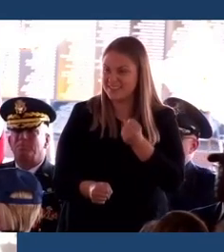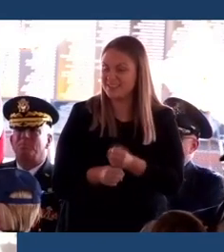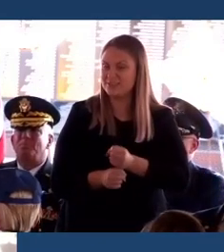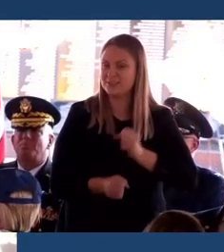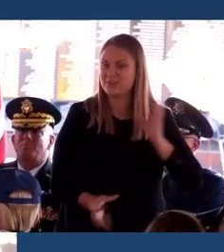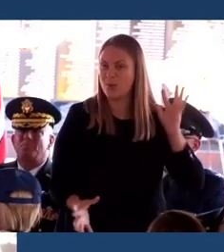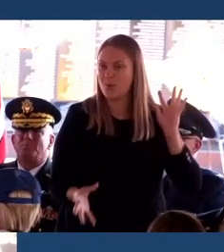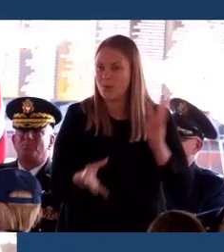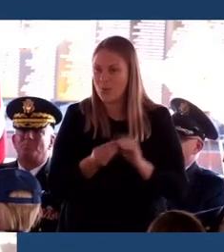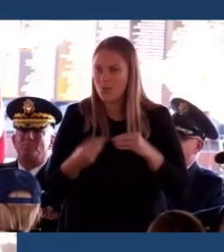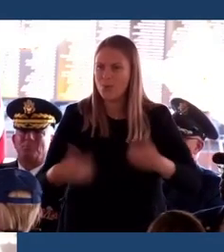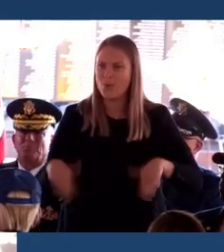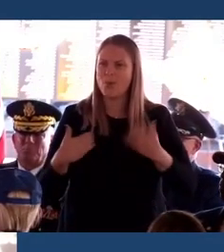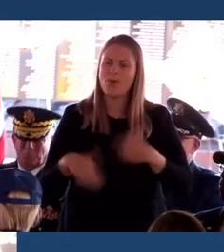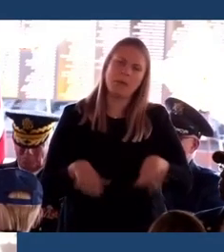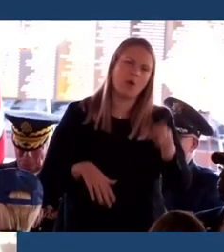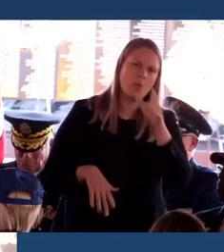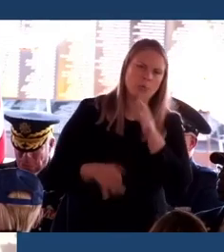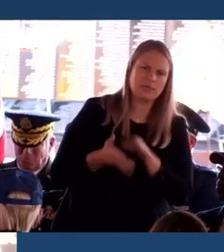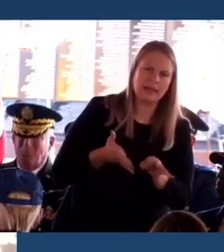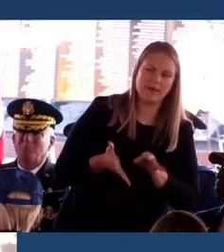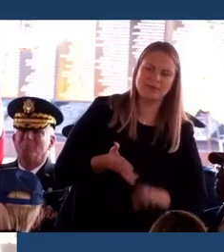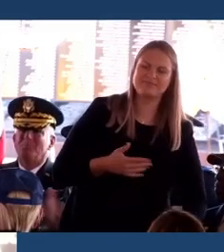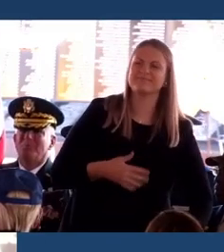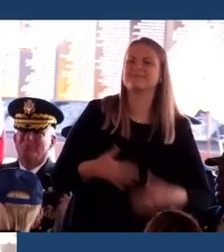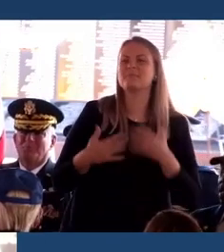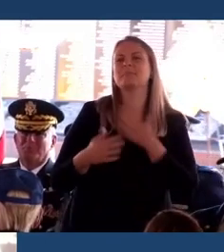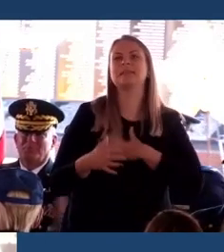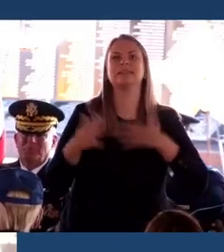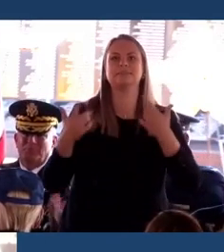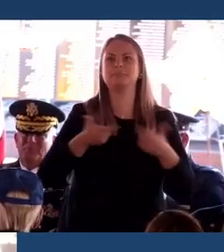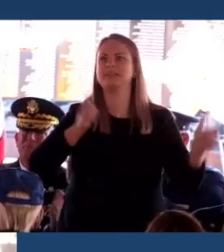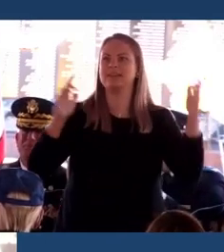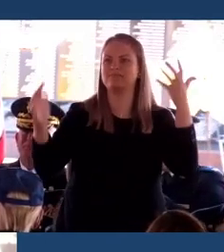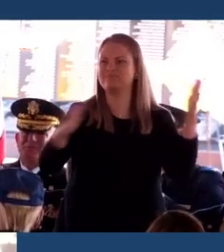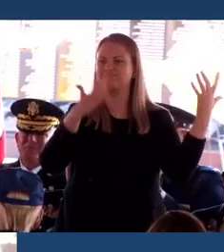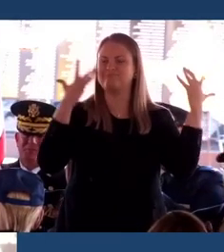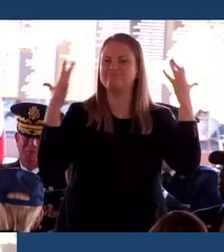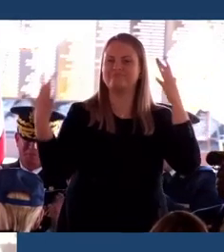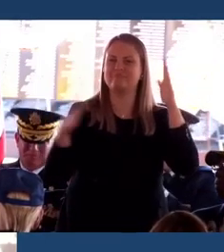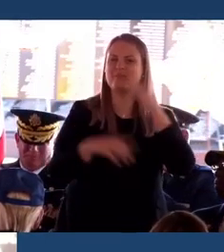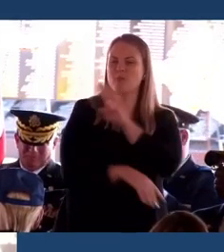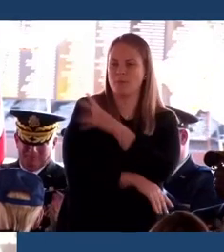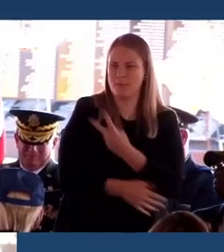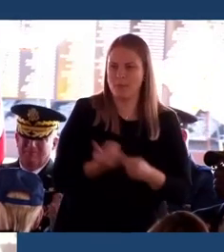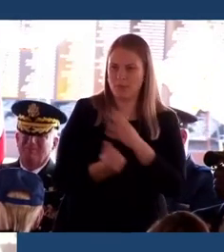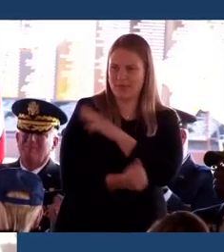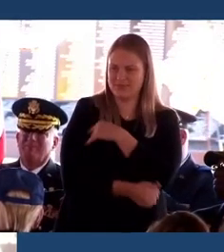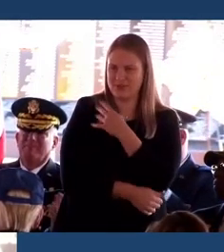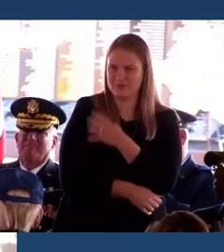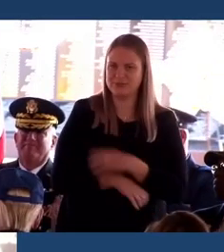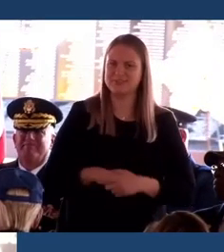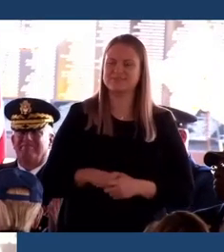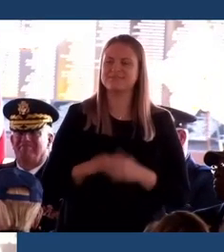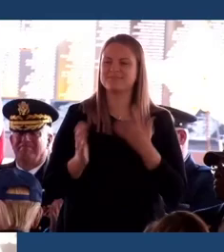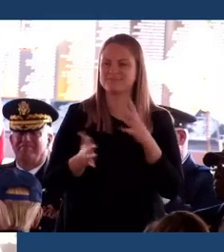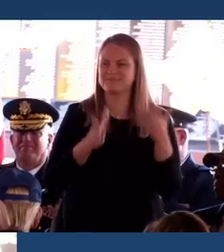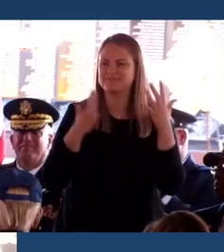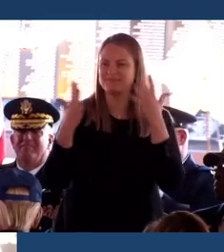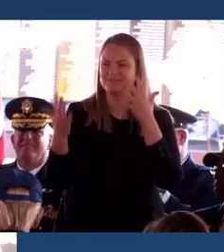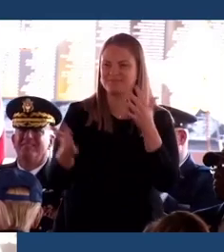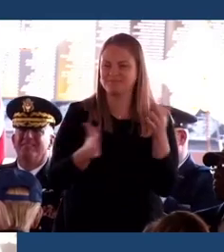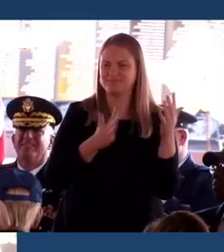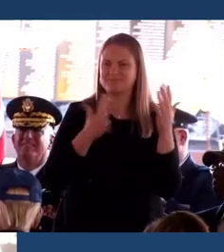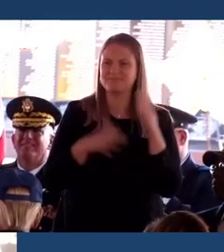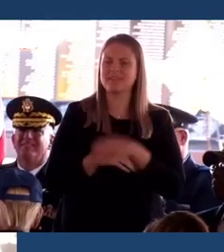37 years, but who's counting? Could we give a raucous round of applause for the Generals Barry? They're